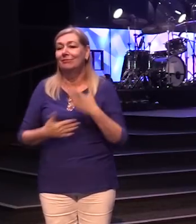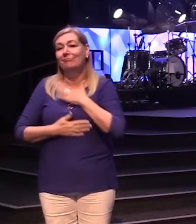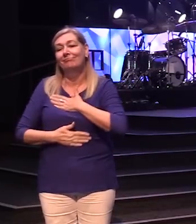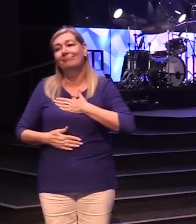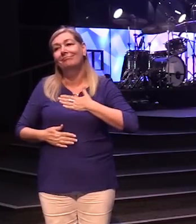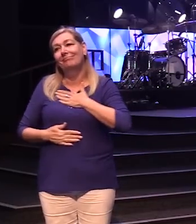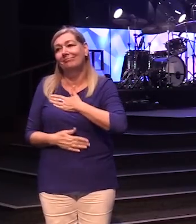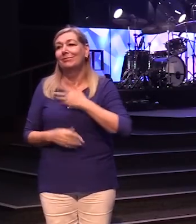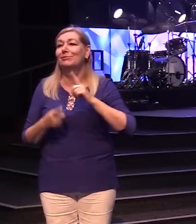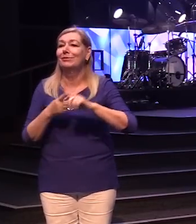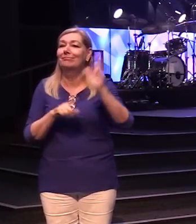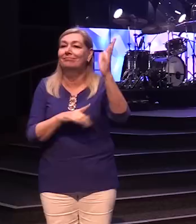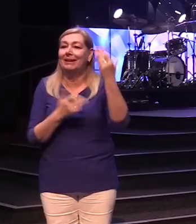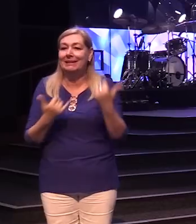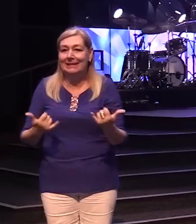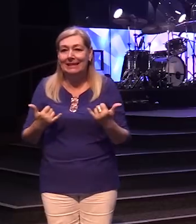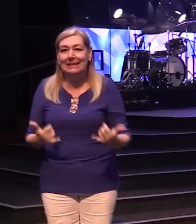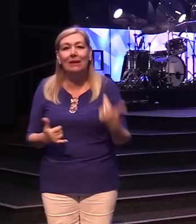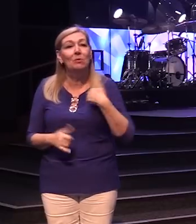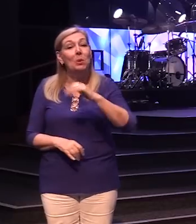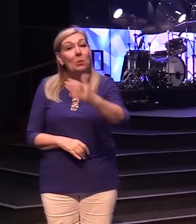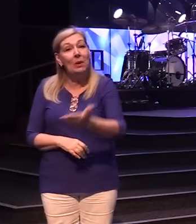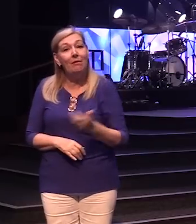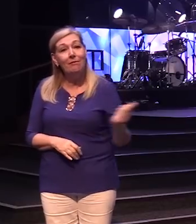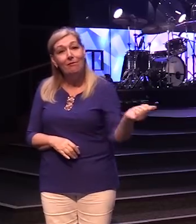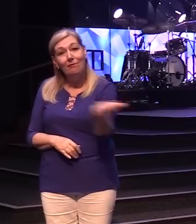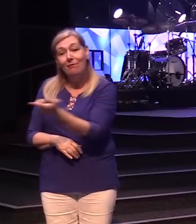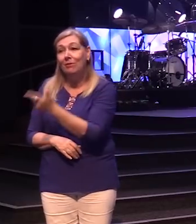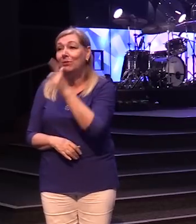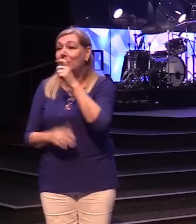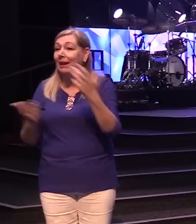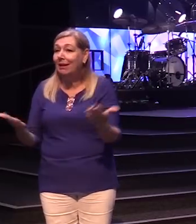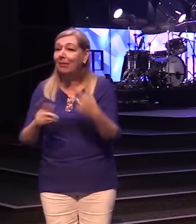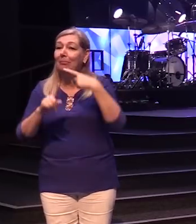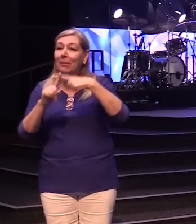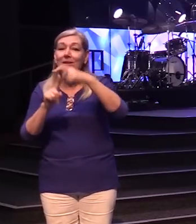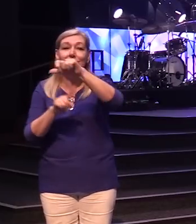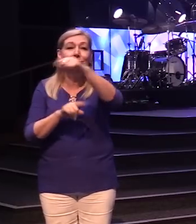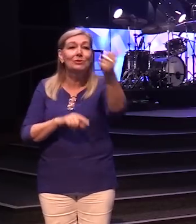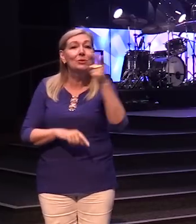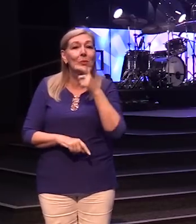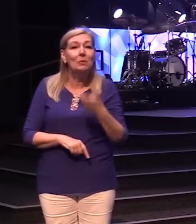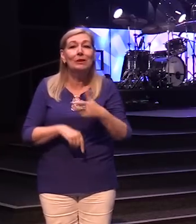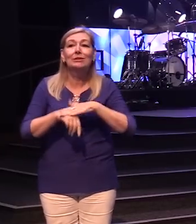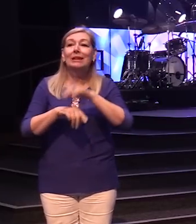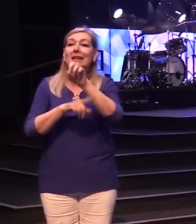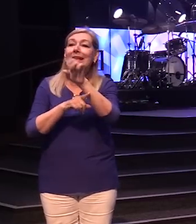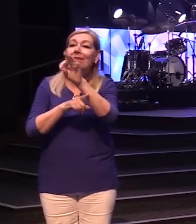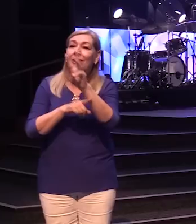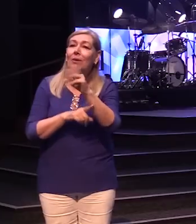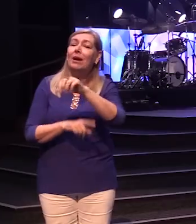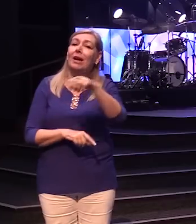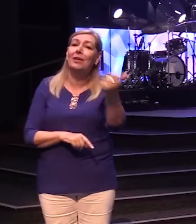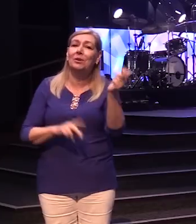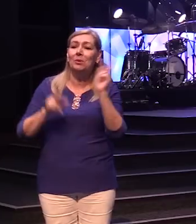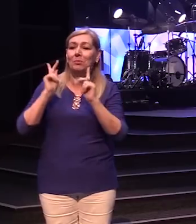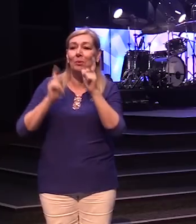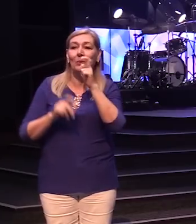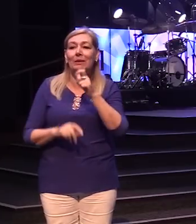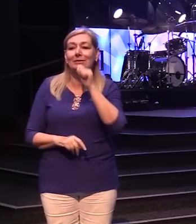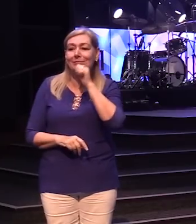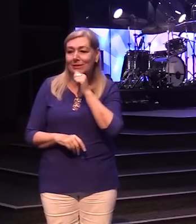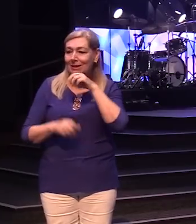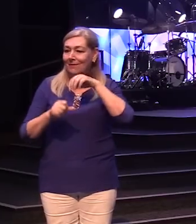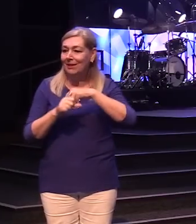welcome all of the campuses across the DFW Metroplex, all of those that are suffering for Jesus in Jackson Hole,